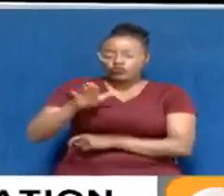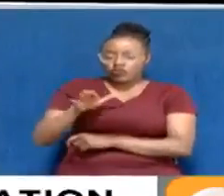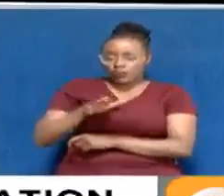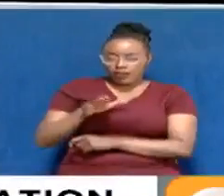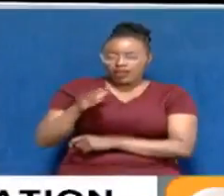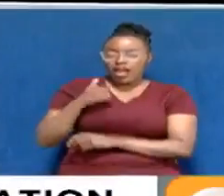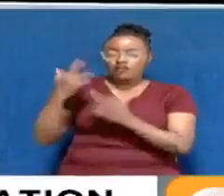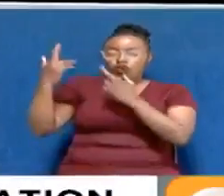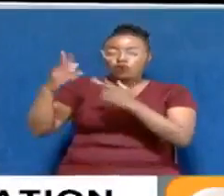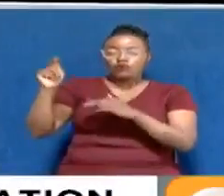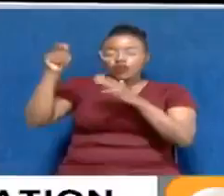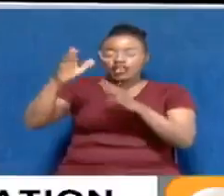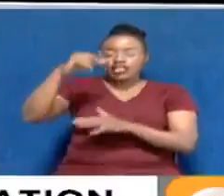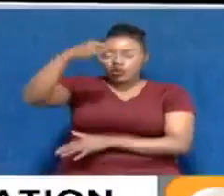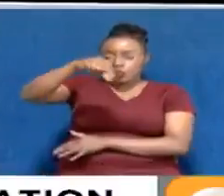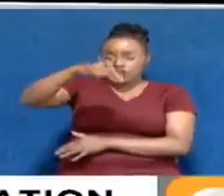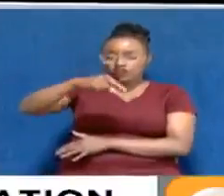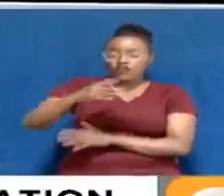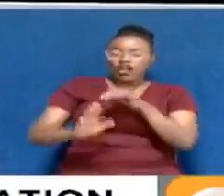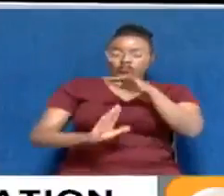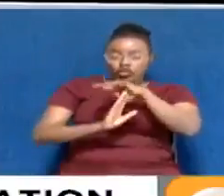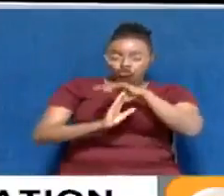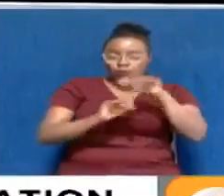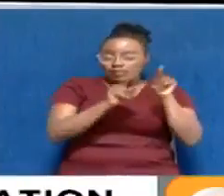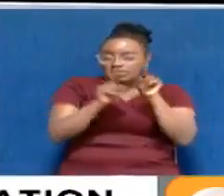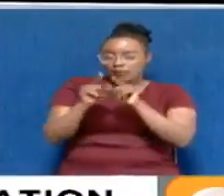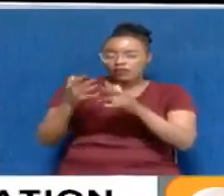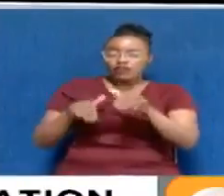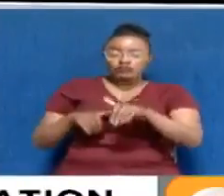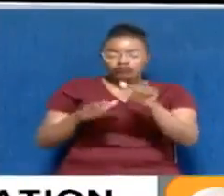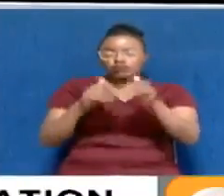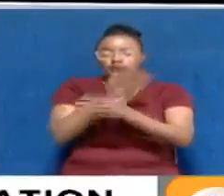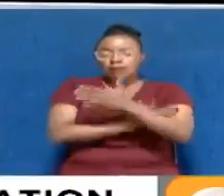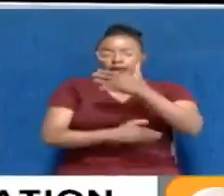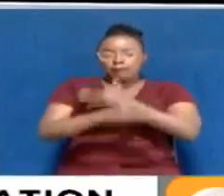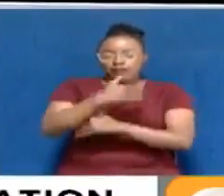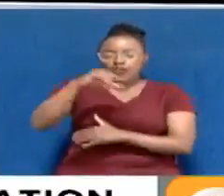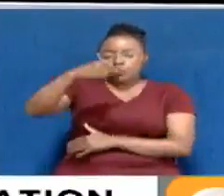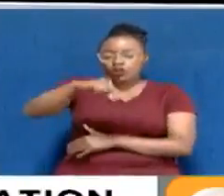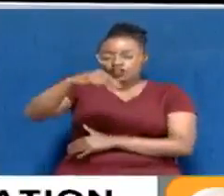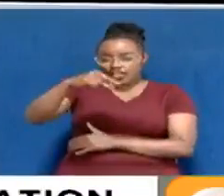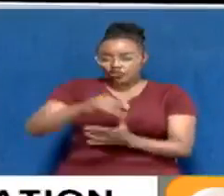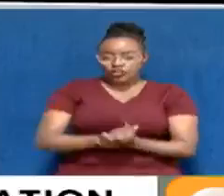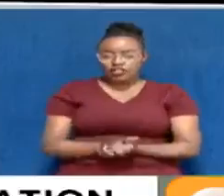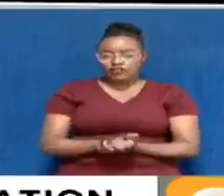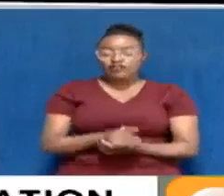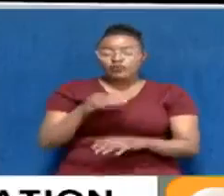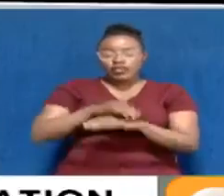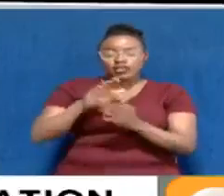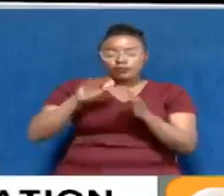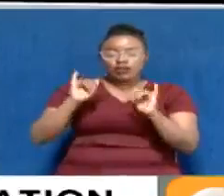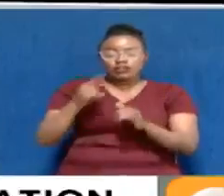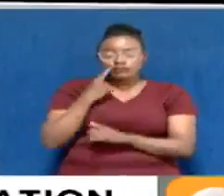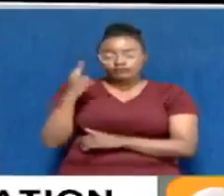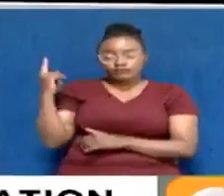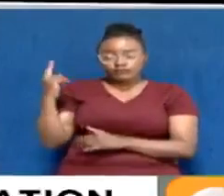athletes carry the hopes of Kenya qualifiers as the top-ranked athletes chasing Paralympics qualifications. Let's get more